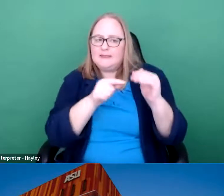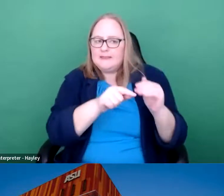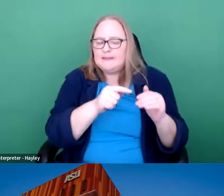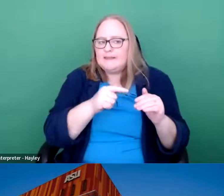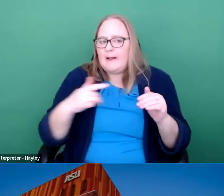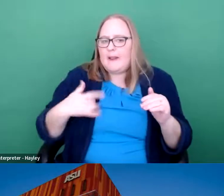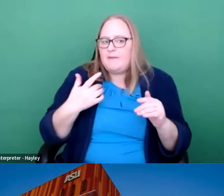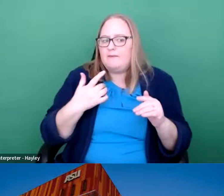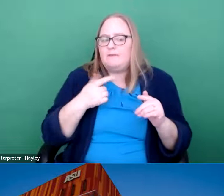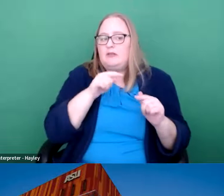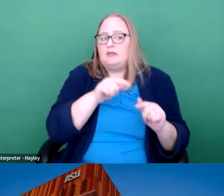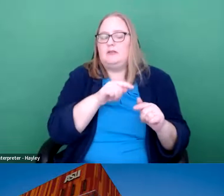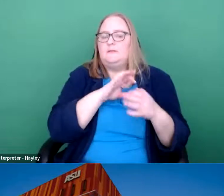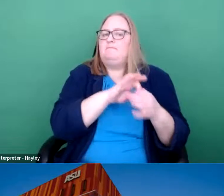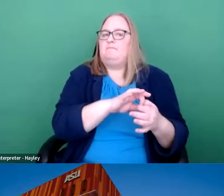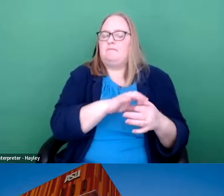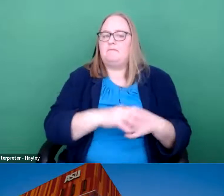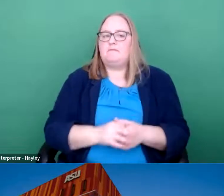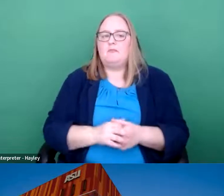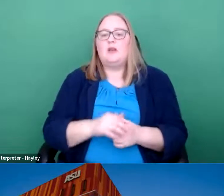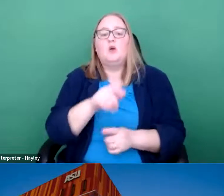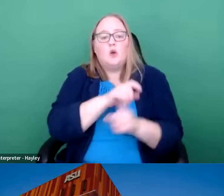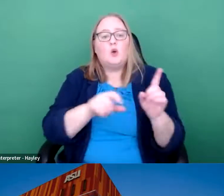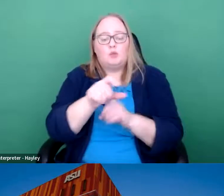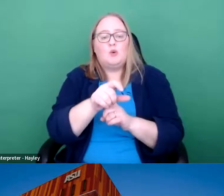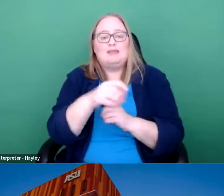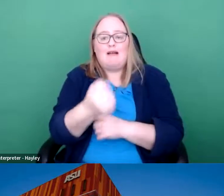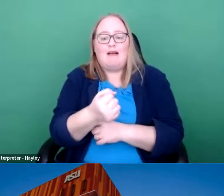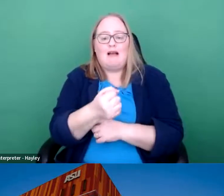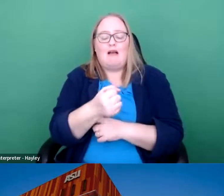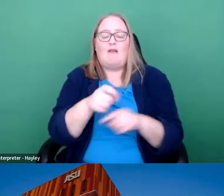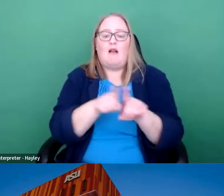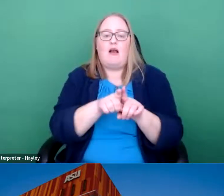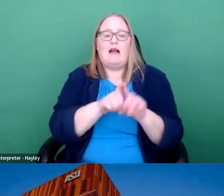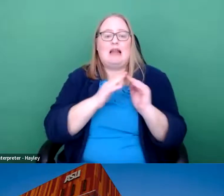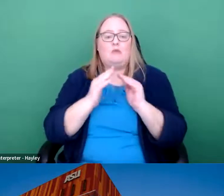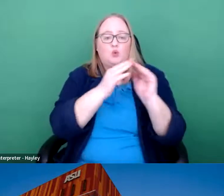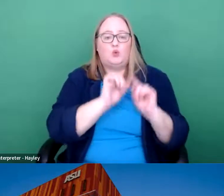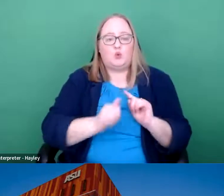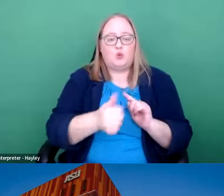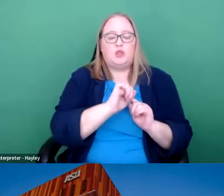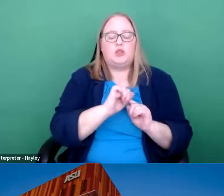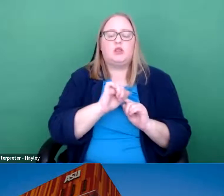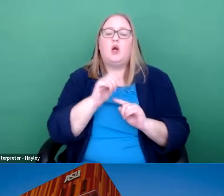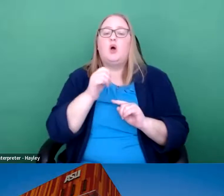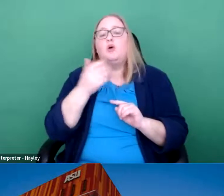takes place, which are communities, physical communities like neighborhoods or schools or